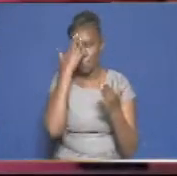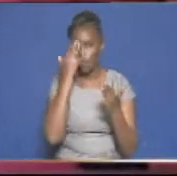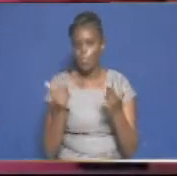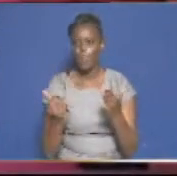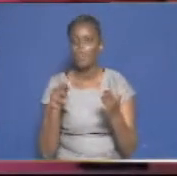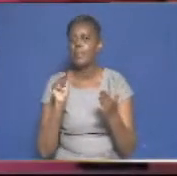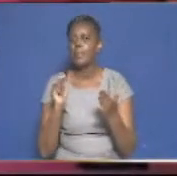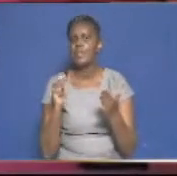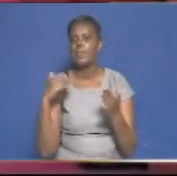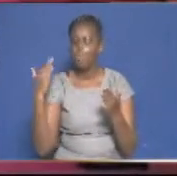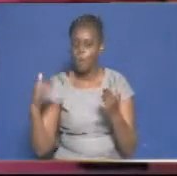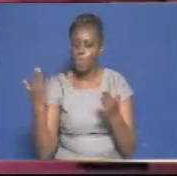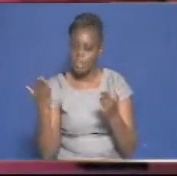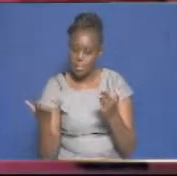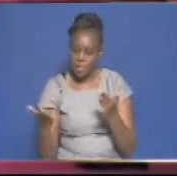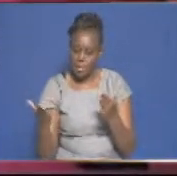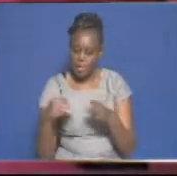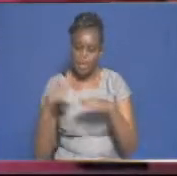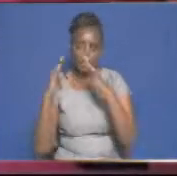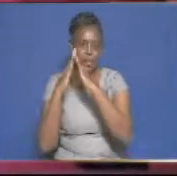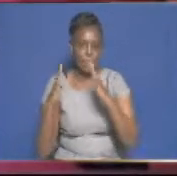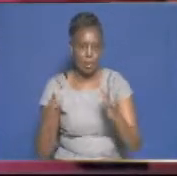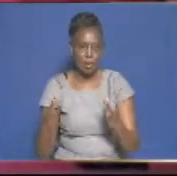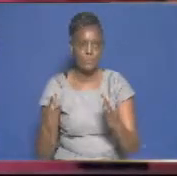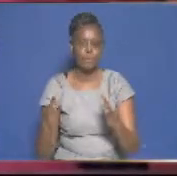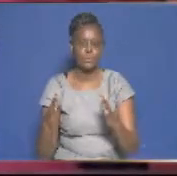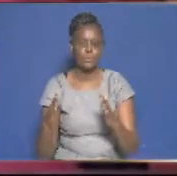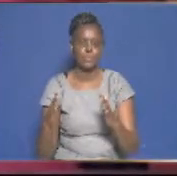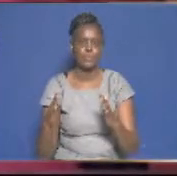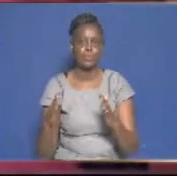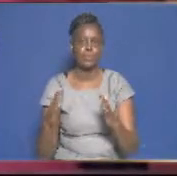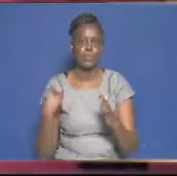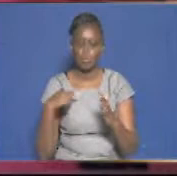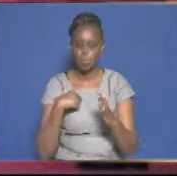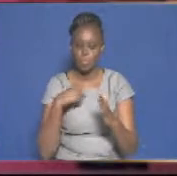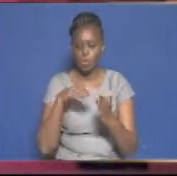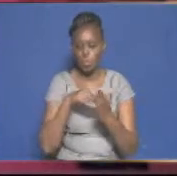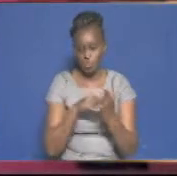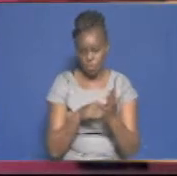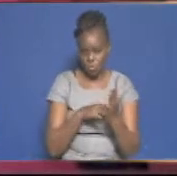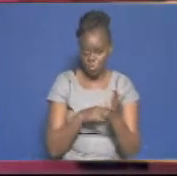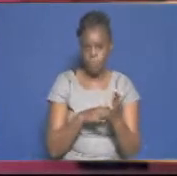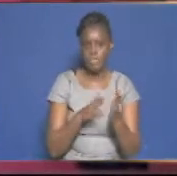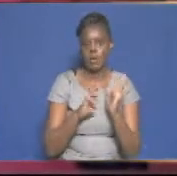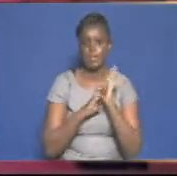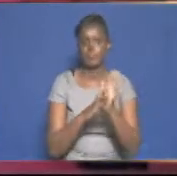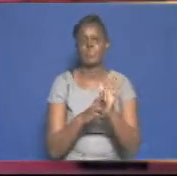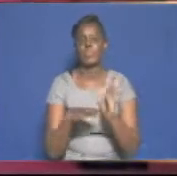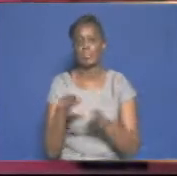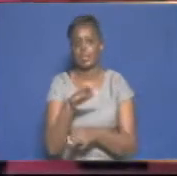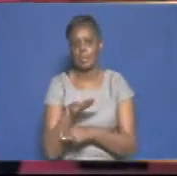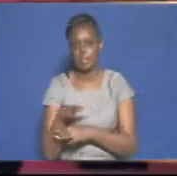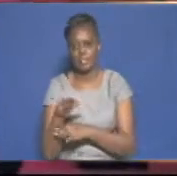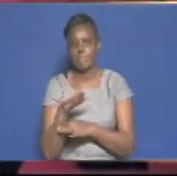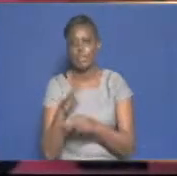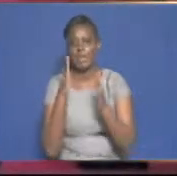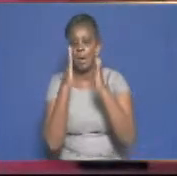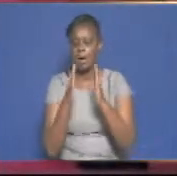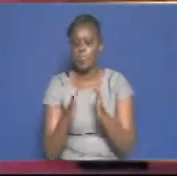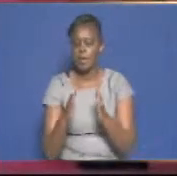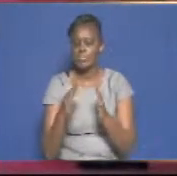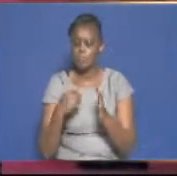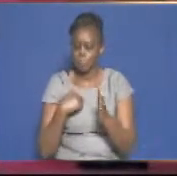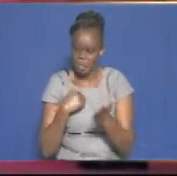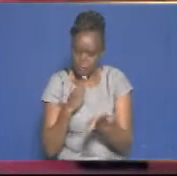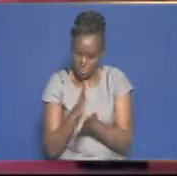He was always in the house anyway. And on our side, we were very weak in terms of representation. So it's somebody I got to